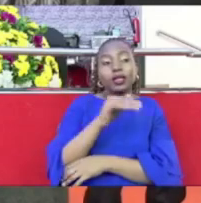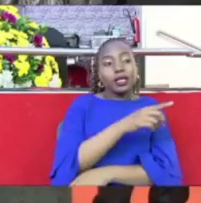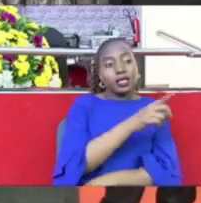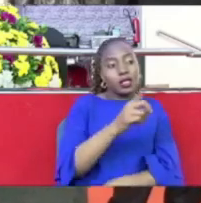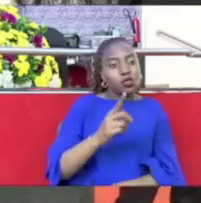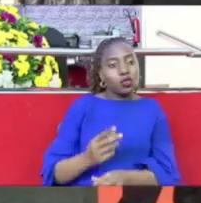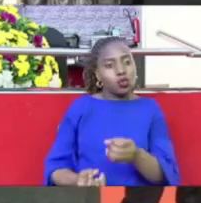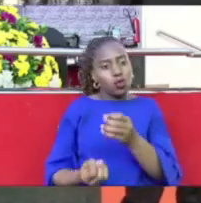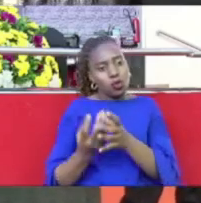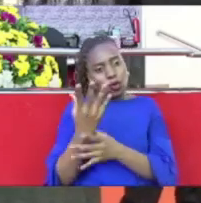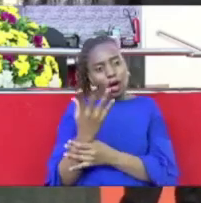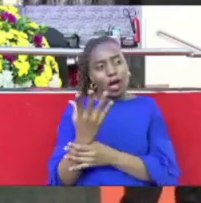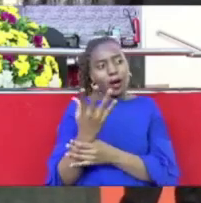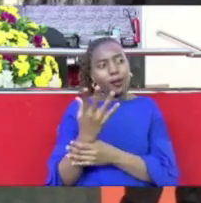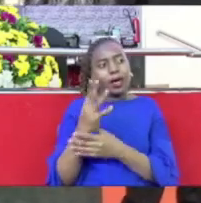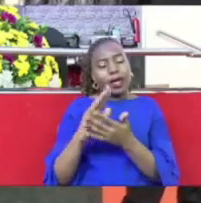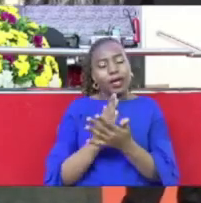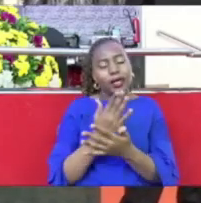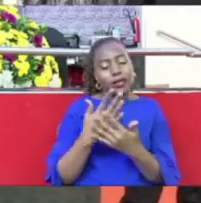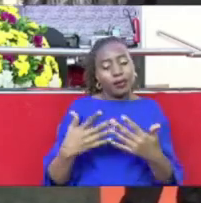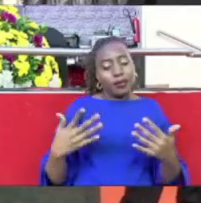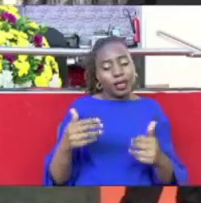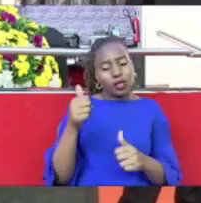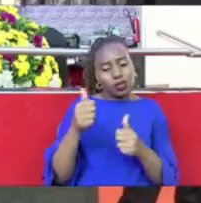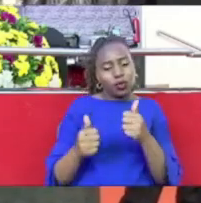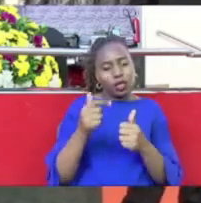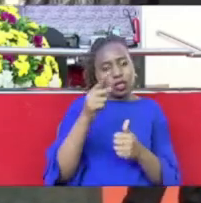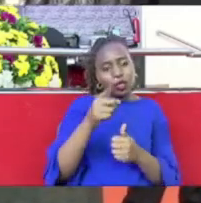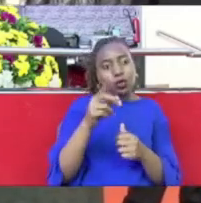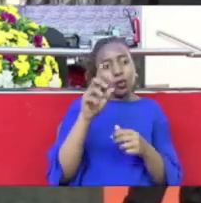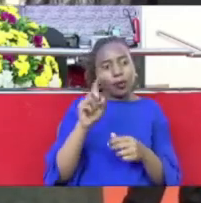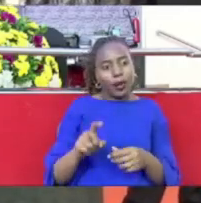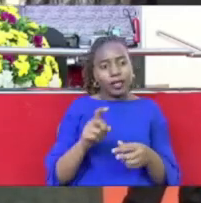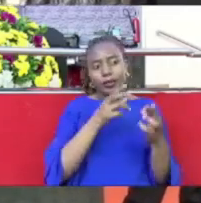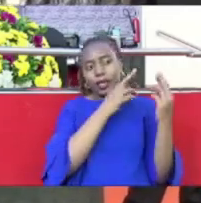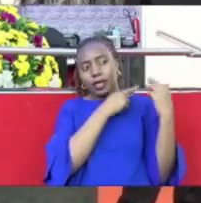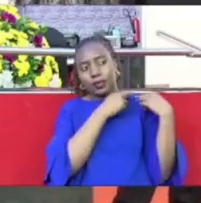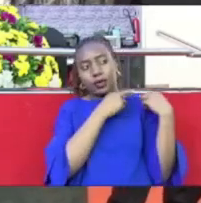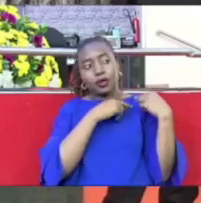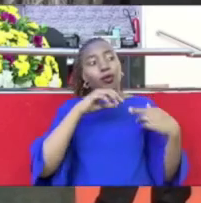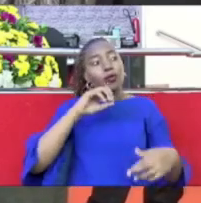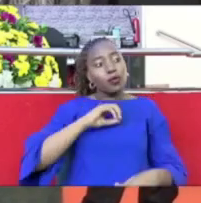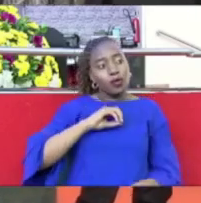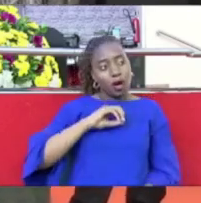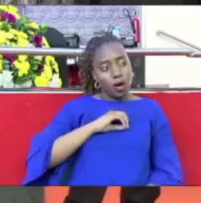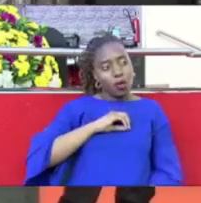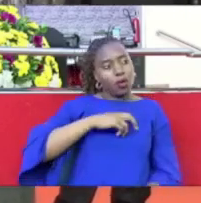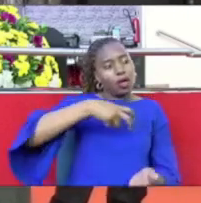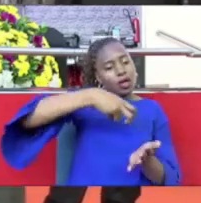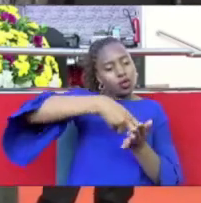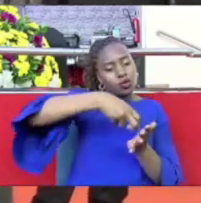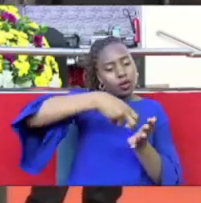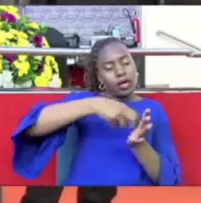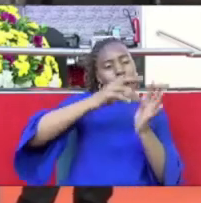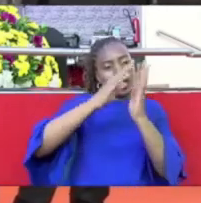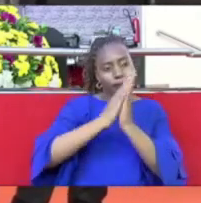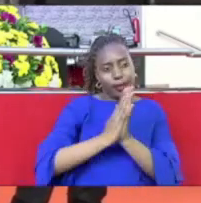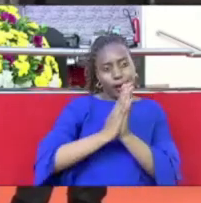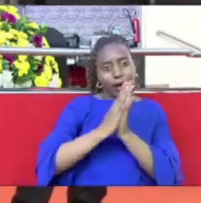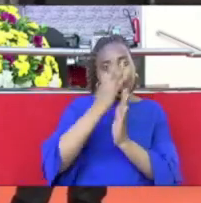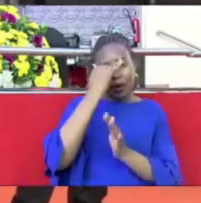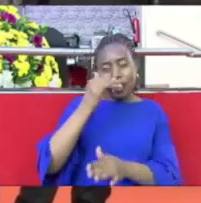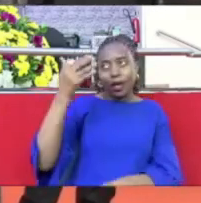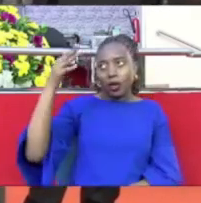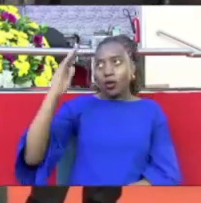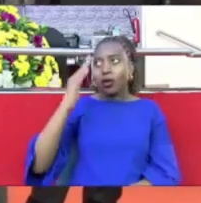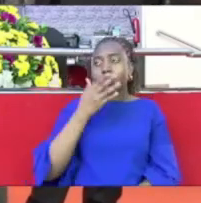things when you have to take it on your own. Bana mama mawe, on your knees. Lazima utafanye. In prayer. Kwenye magoti ukiomba. Because God is an answering prayer. Kwa sababu